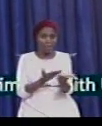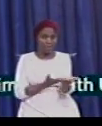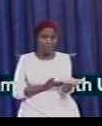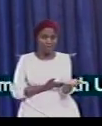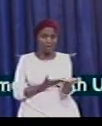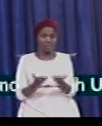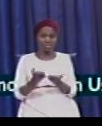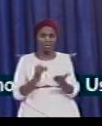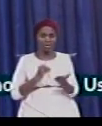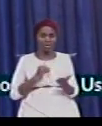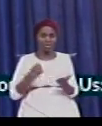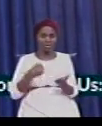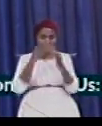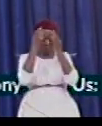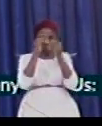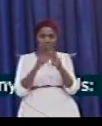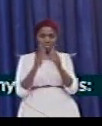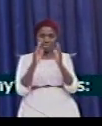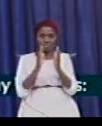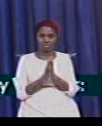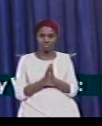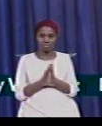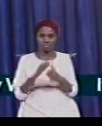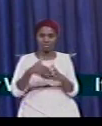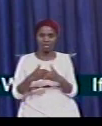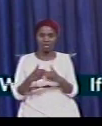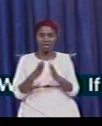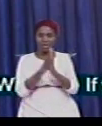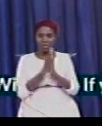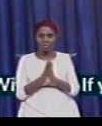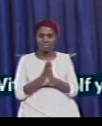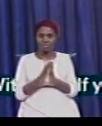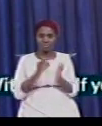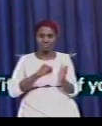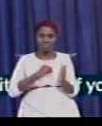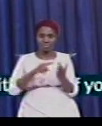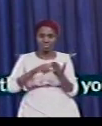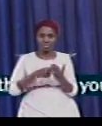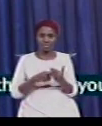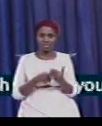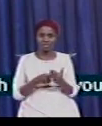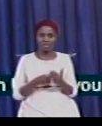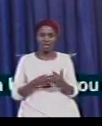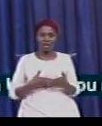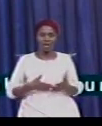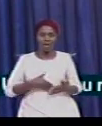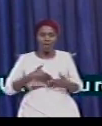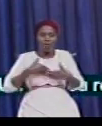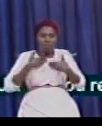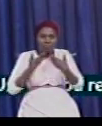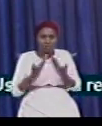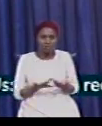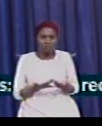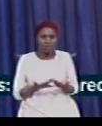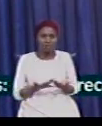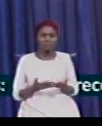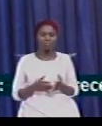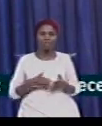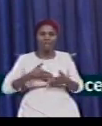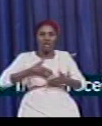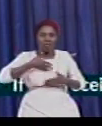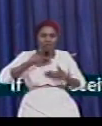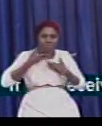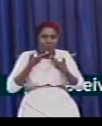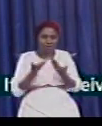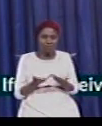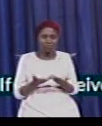feeling to vomit. So after the prayers, and I started vomiting. So in the evening, Sunday, when we came and the GS